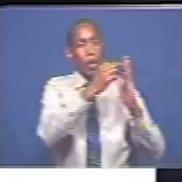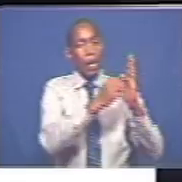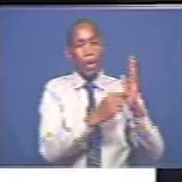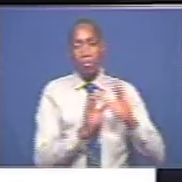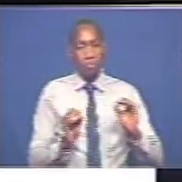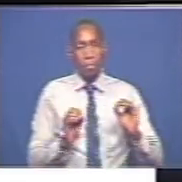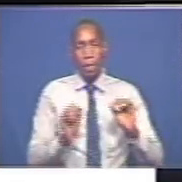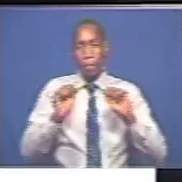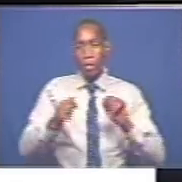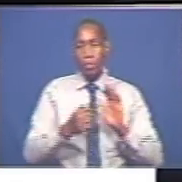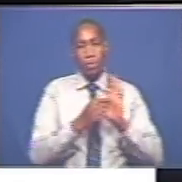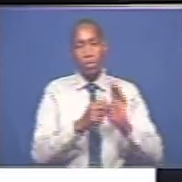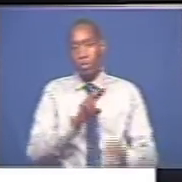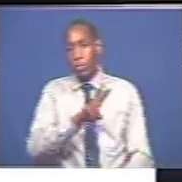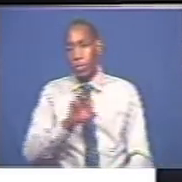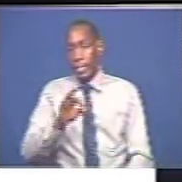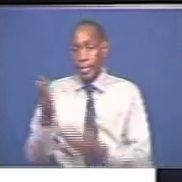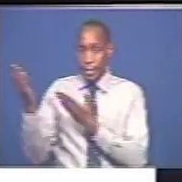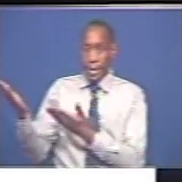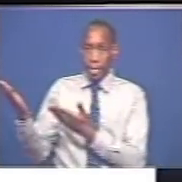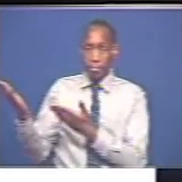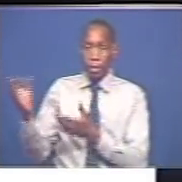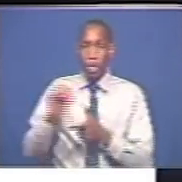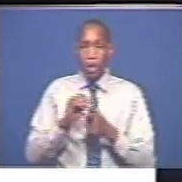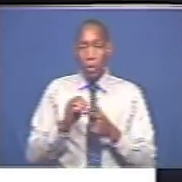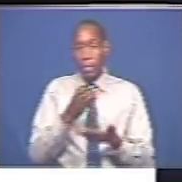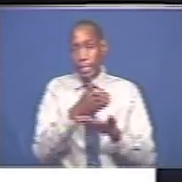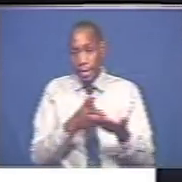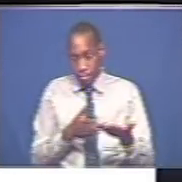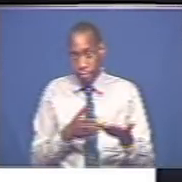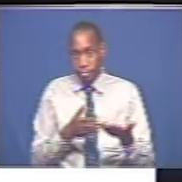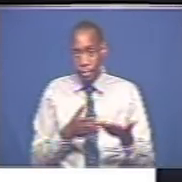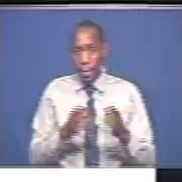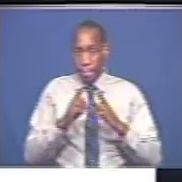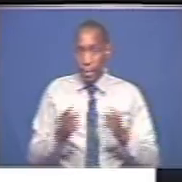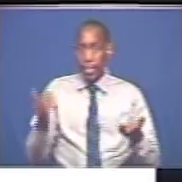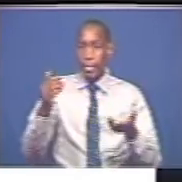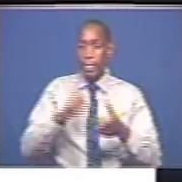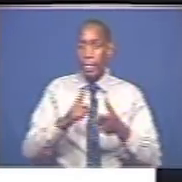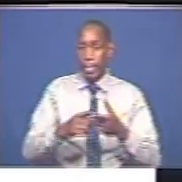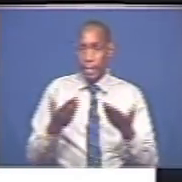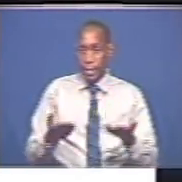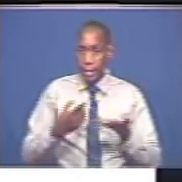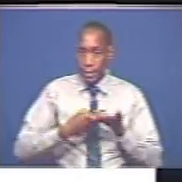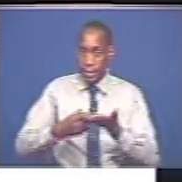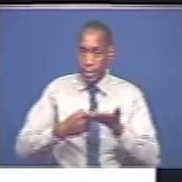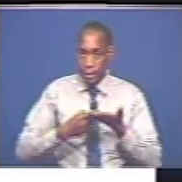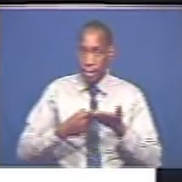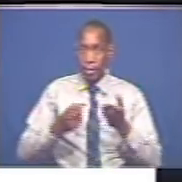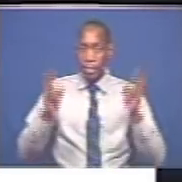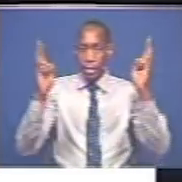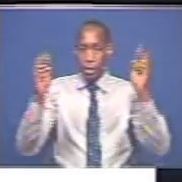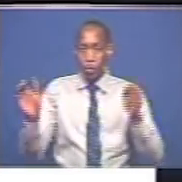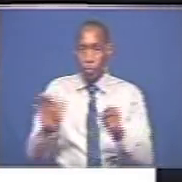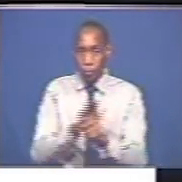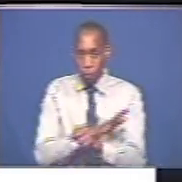You can exhibit either two or three of them or a couple of them, but then we are here to look at the entire conversation and